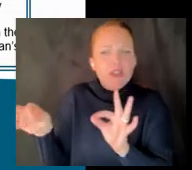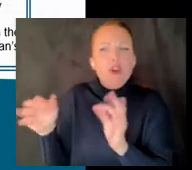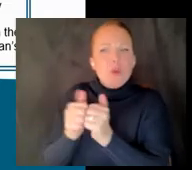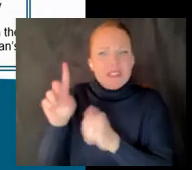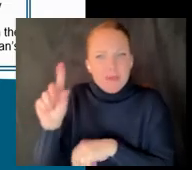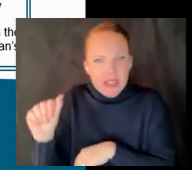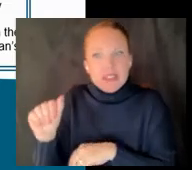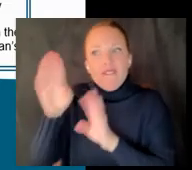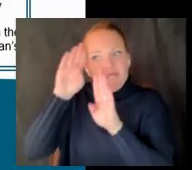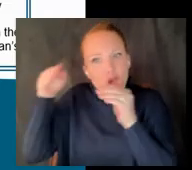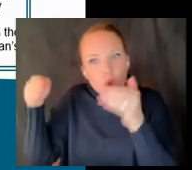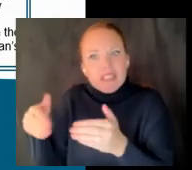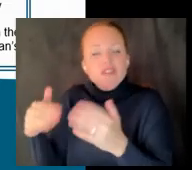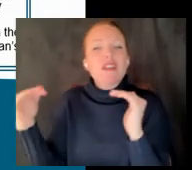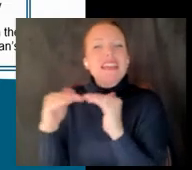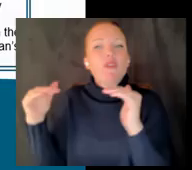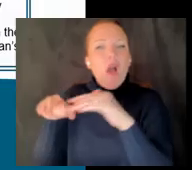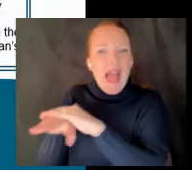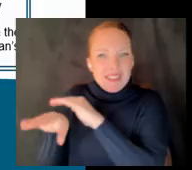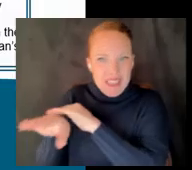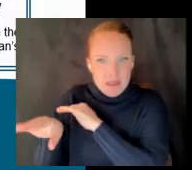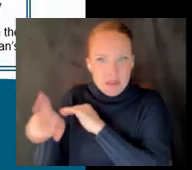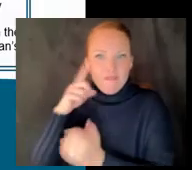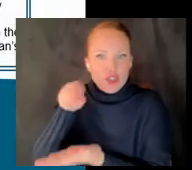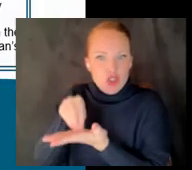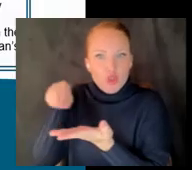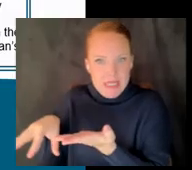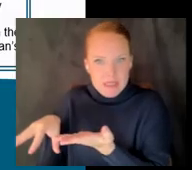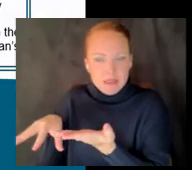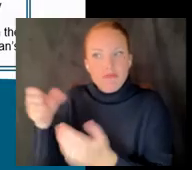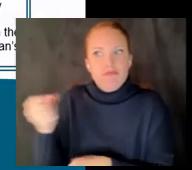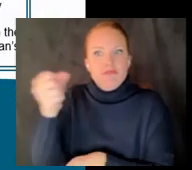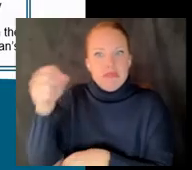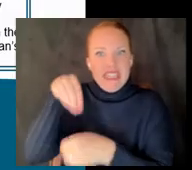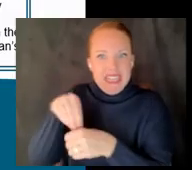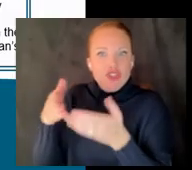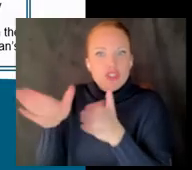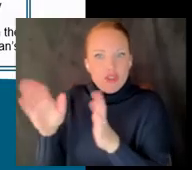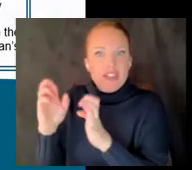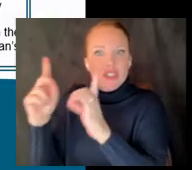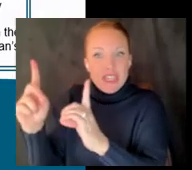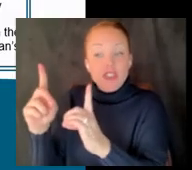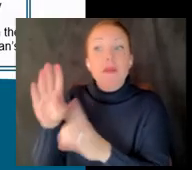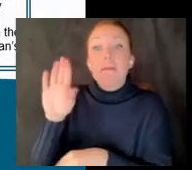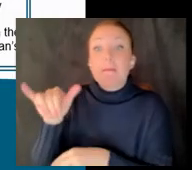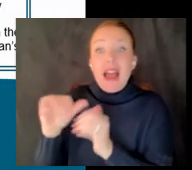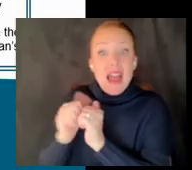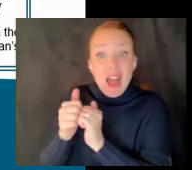ensuring equal access for eligible students in the general education setting through accommodations.